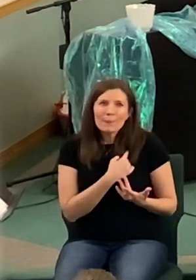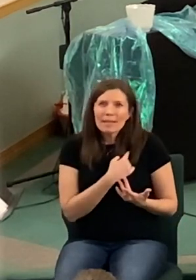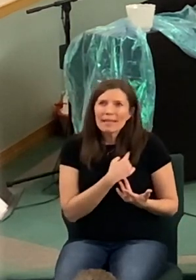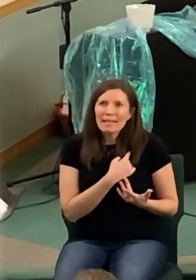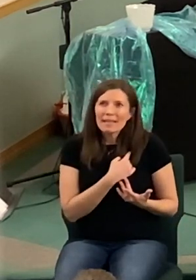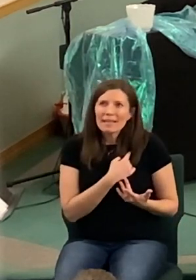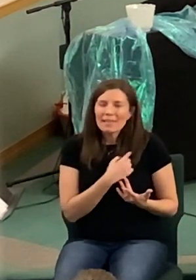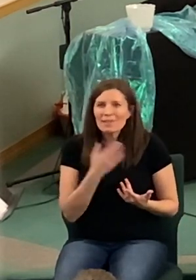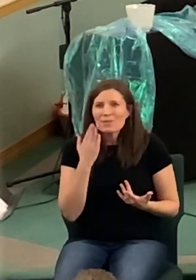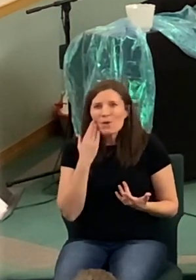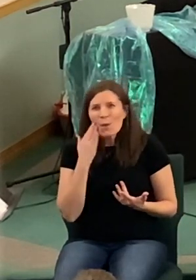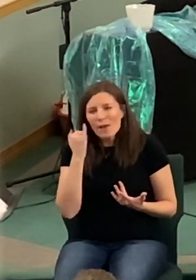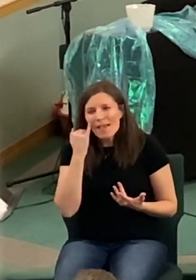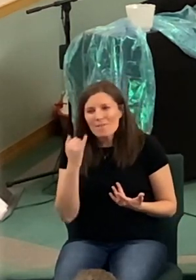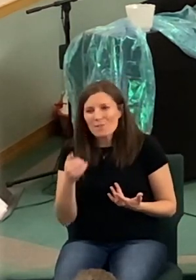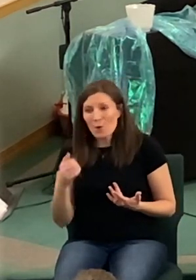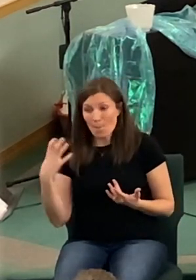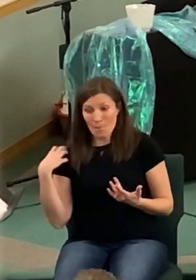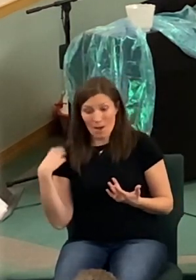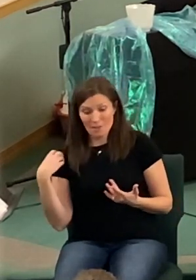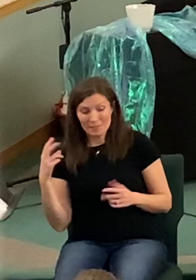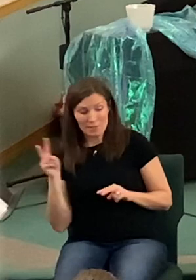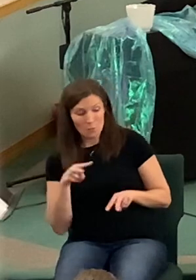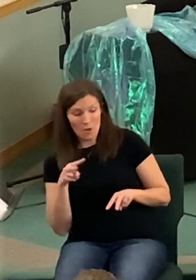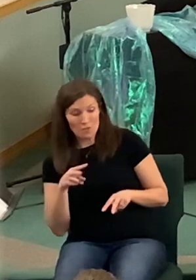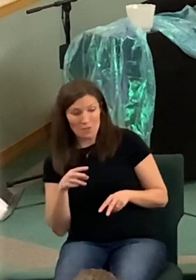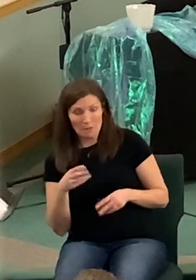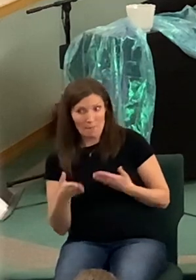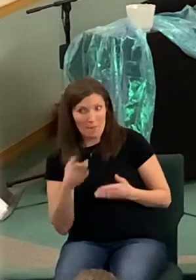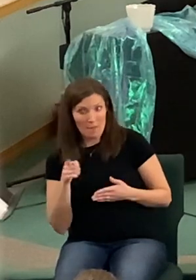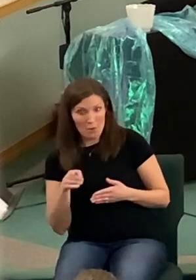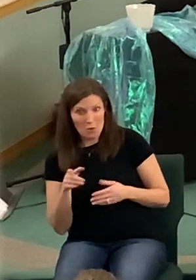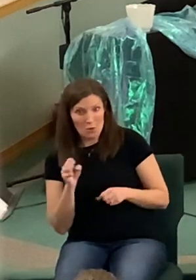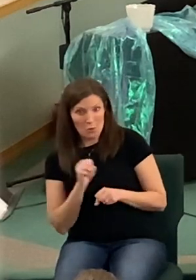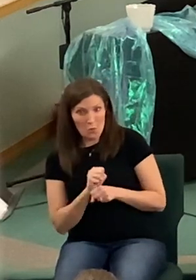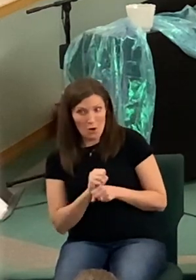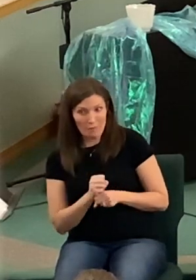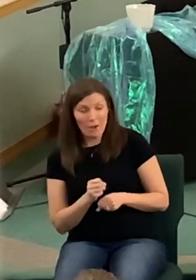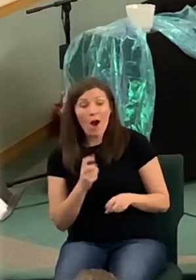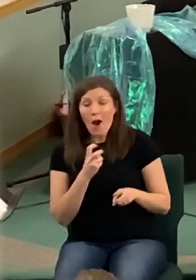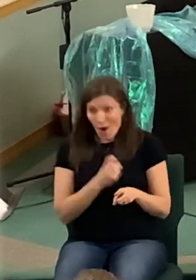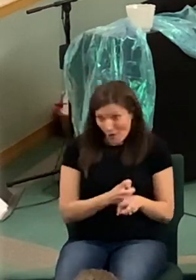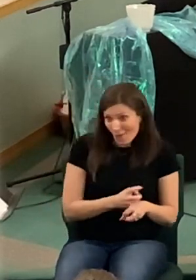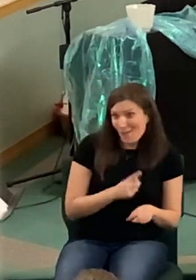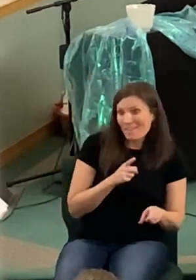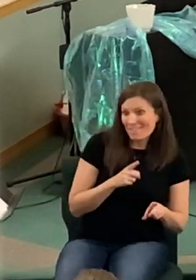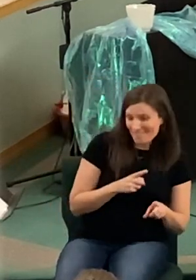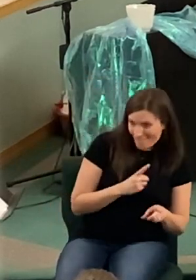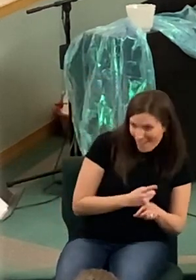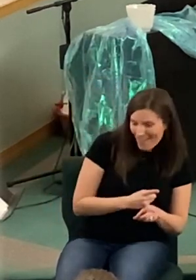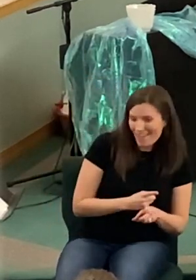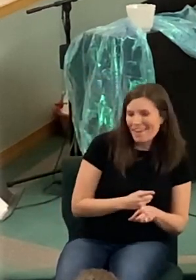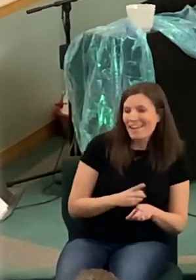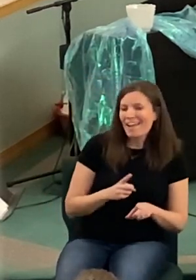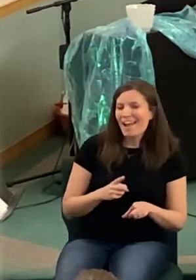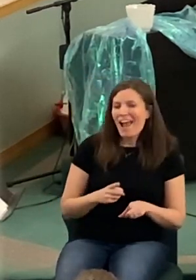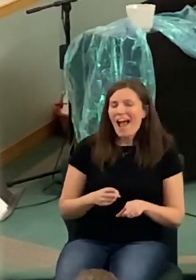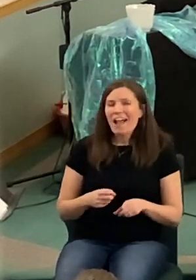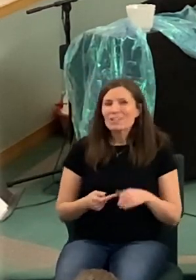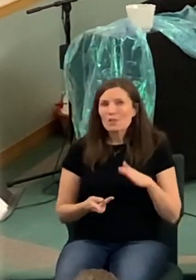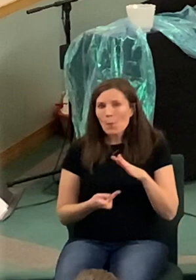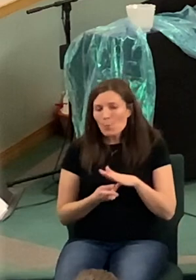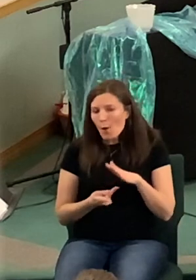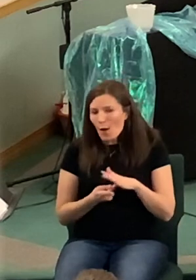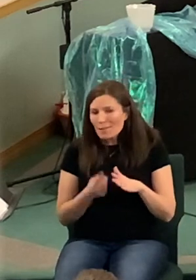our boss is watching, right? If he's not around or she's not around, we can slack off a little bit. But Paul says here, with sincerity of